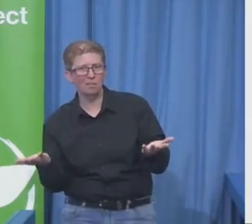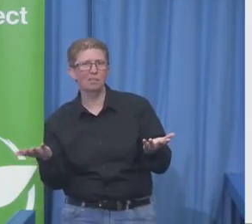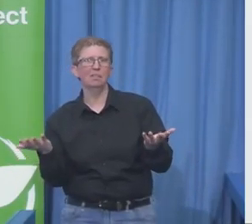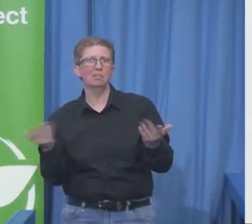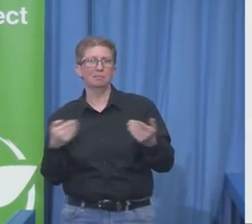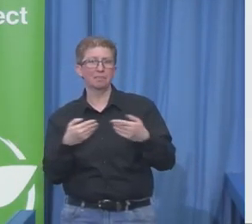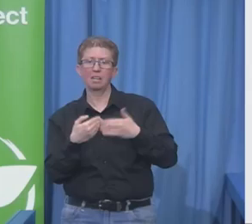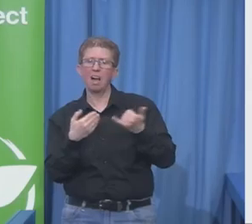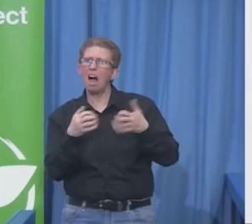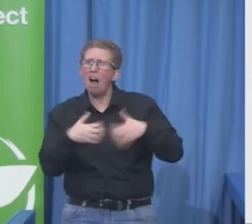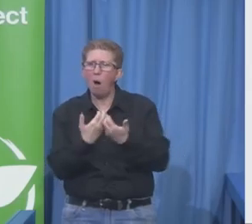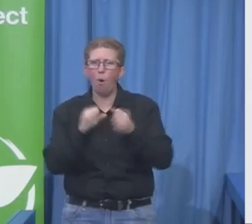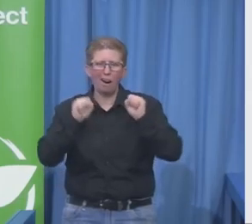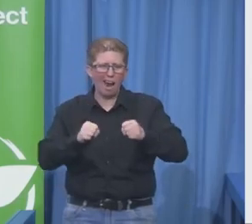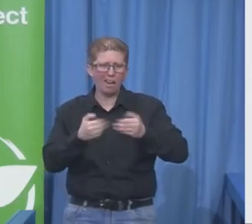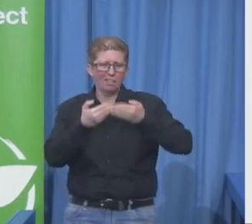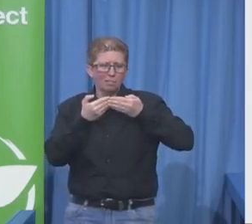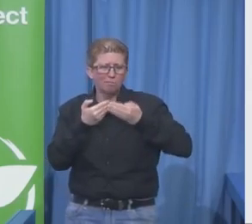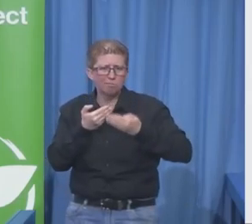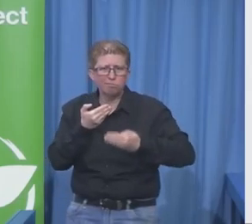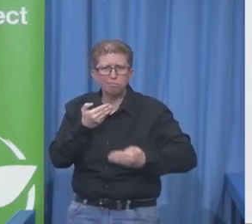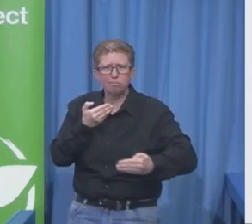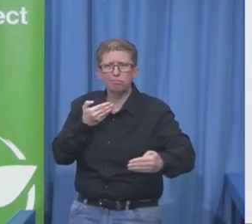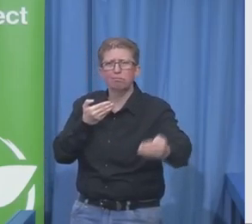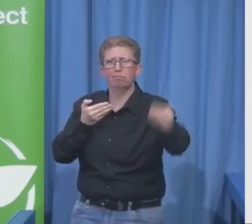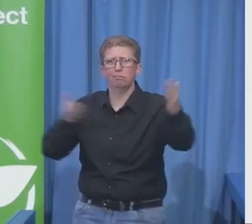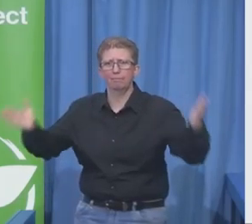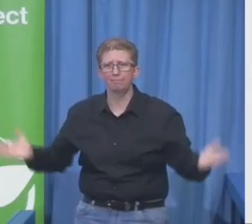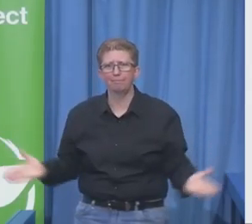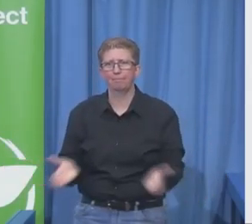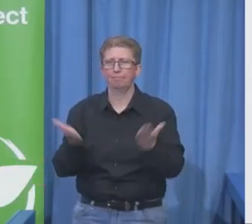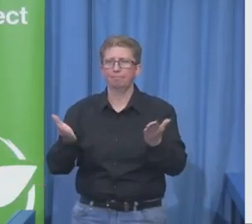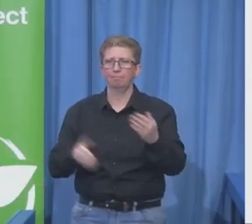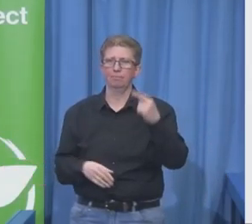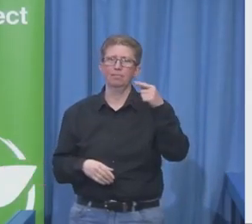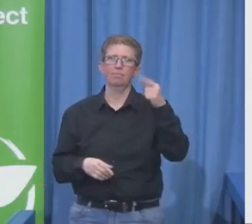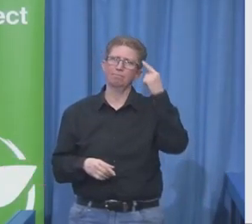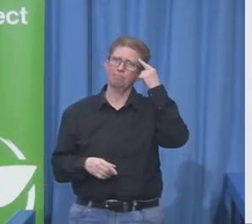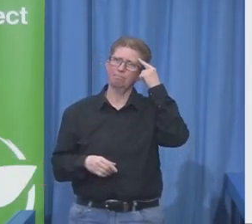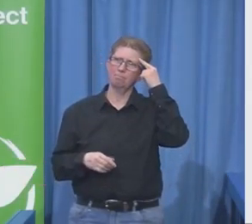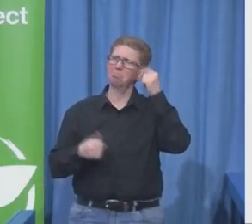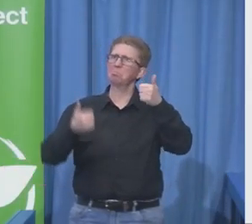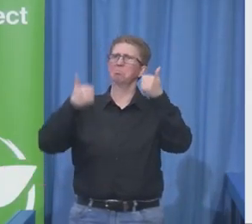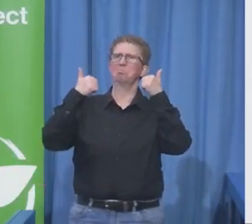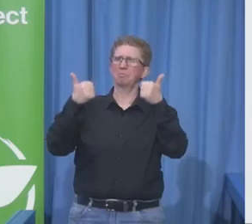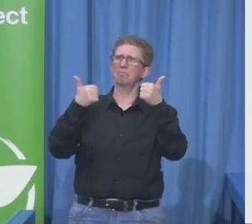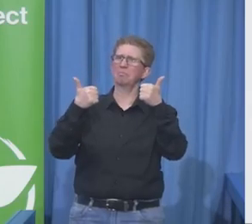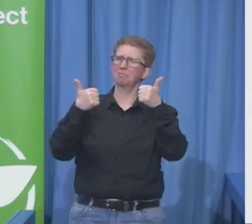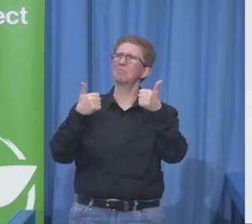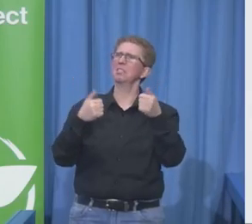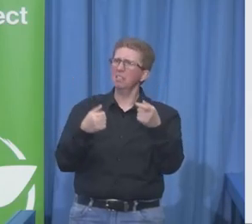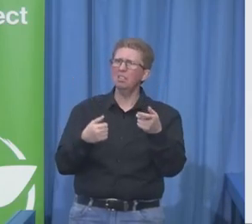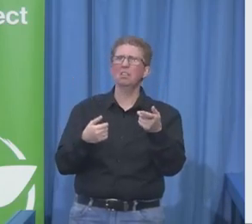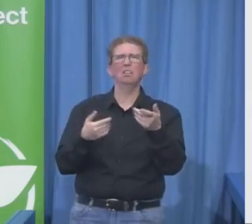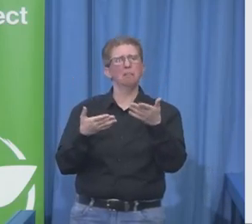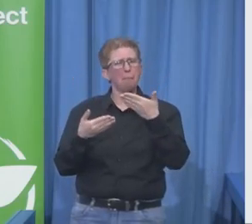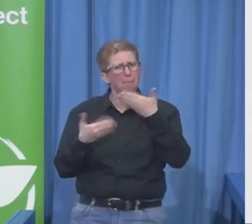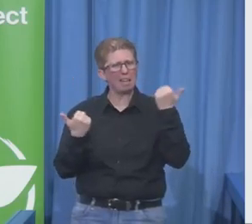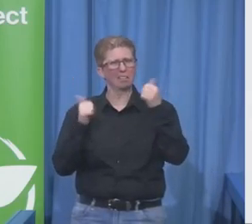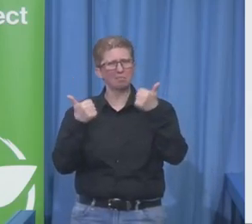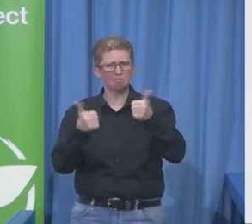them meaningful careers and not just a job in the organization is a huge area where we